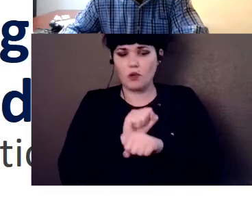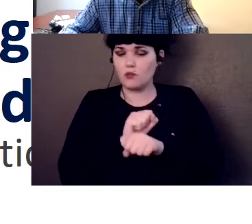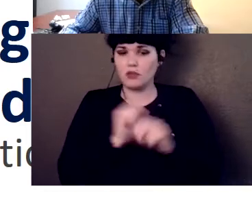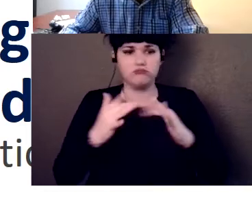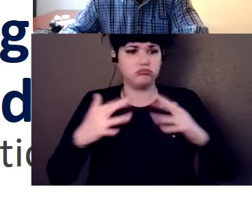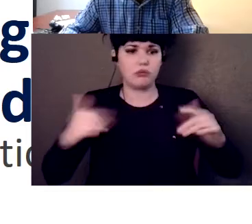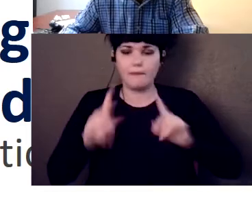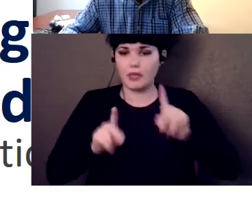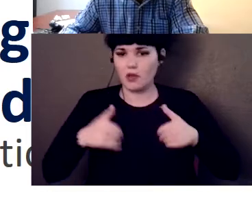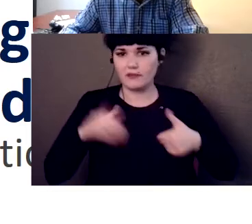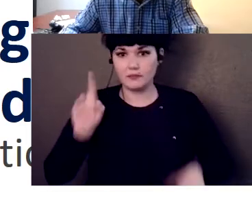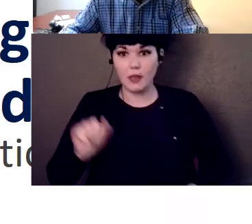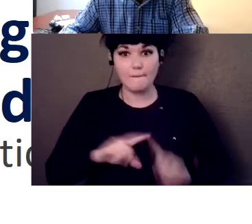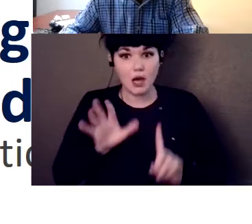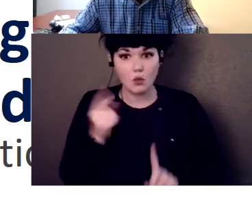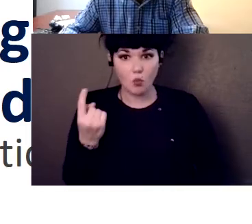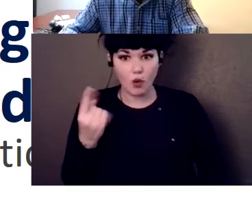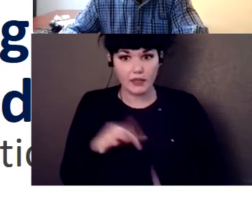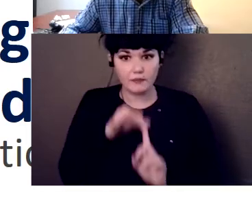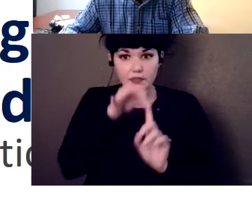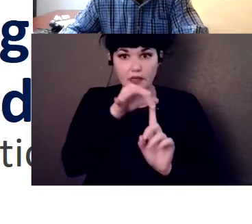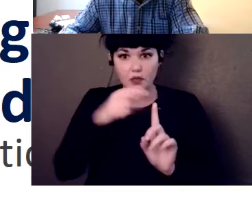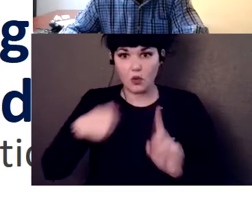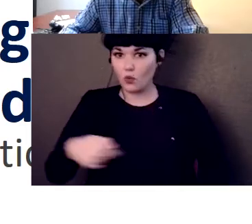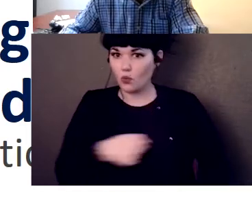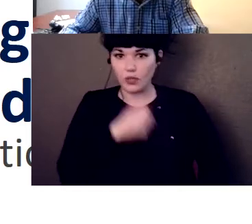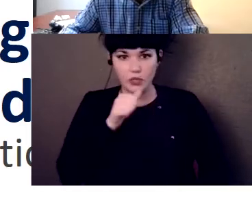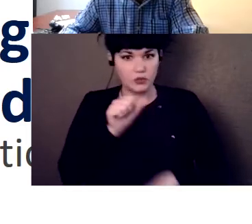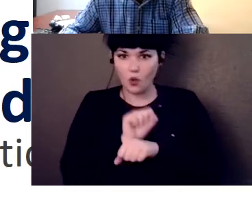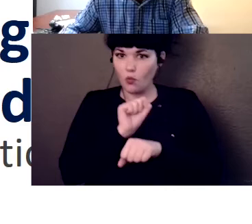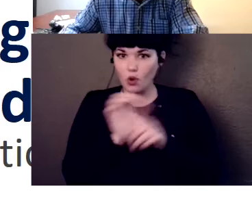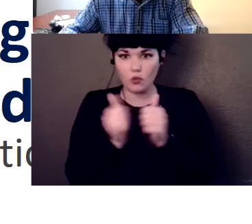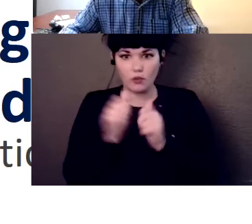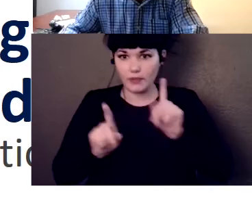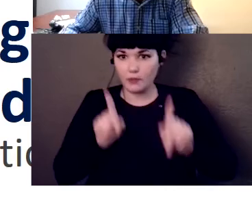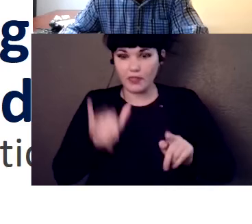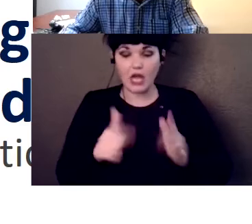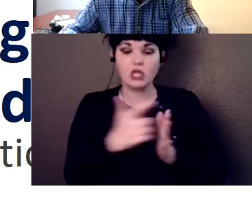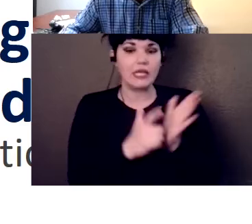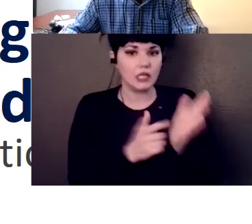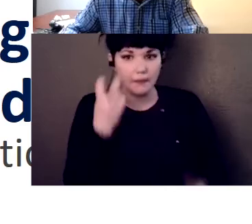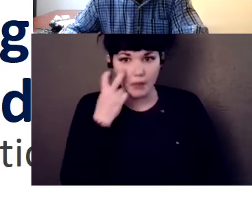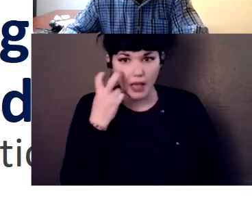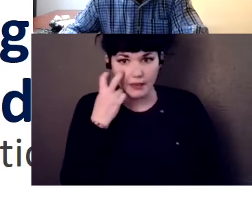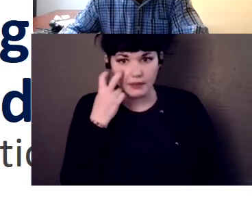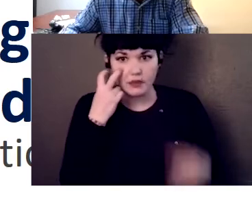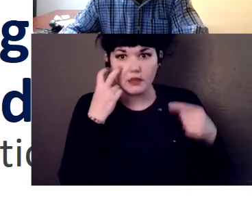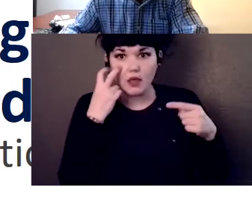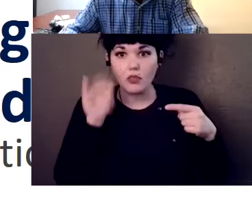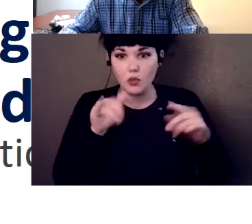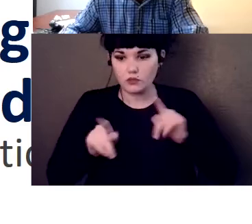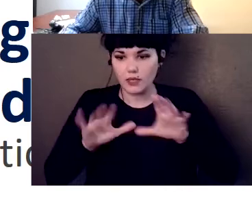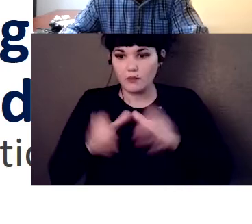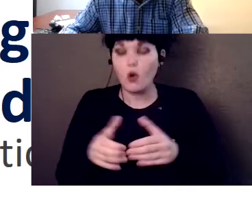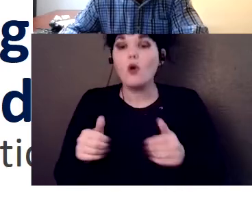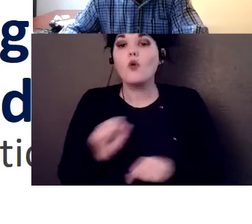is an exception. Access VR does not work with people who are legally blind. These individuals work with the New York State Commission for the Blind, which